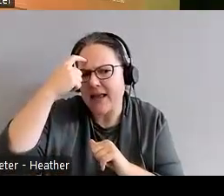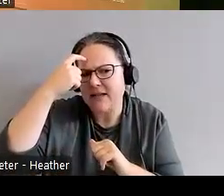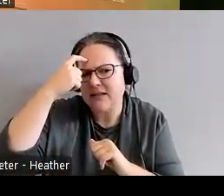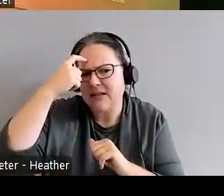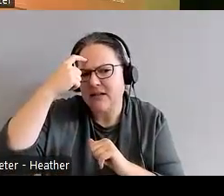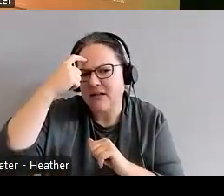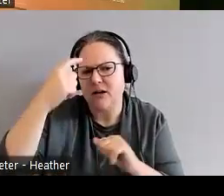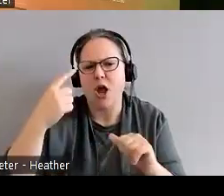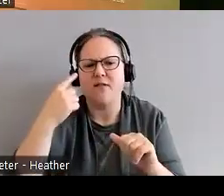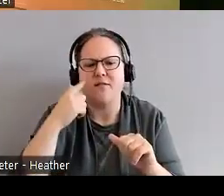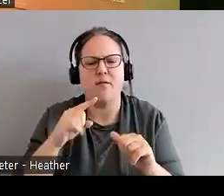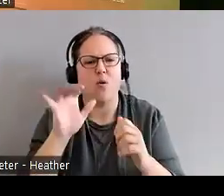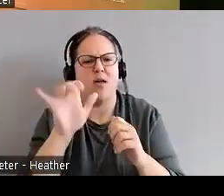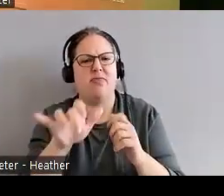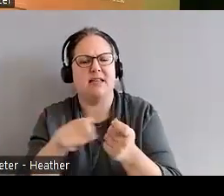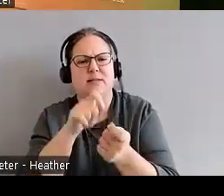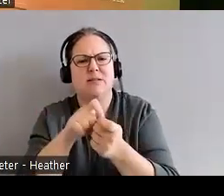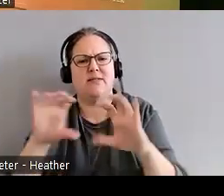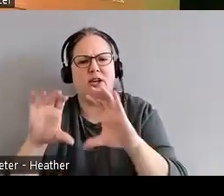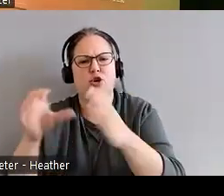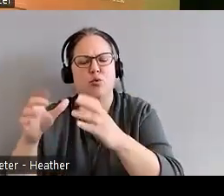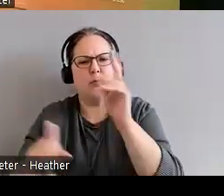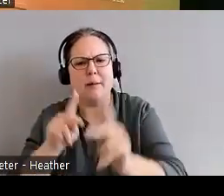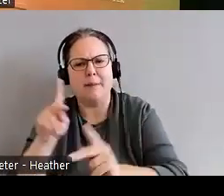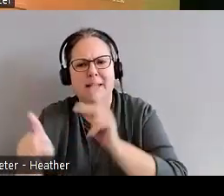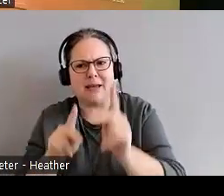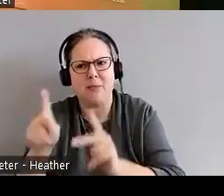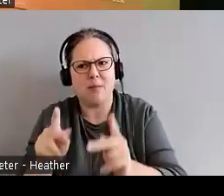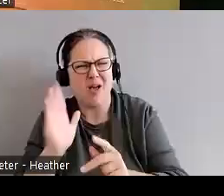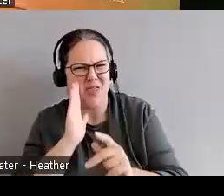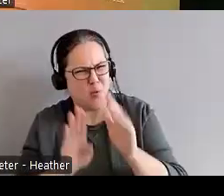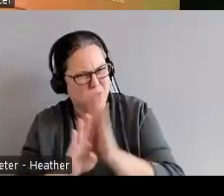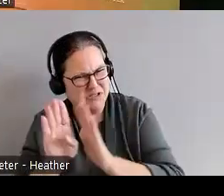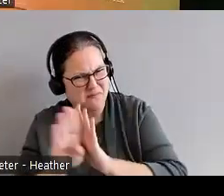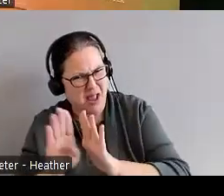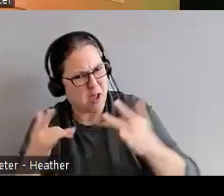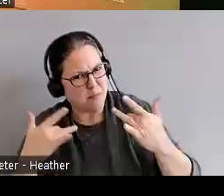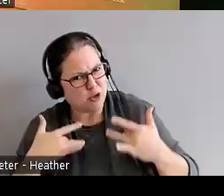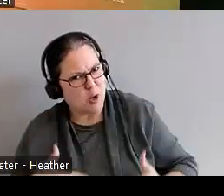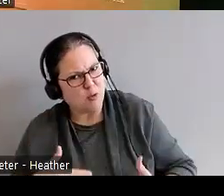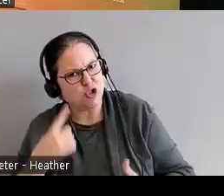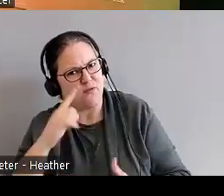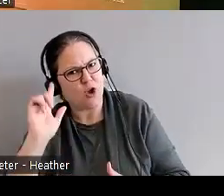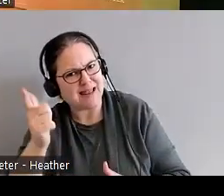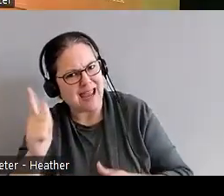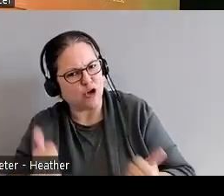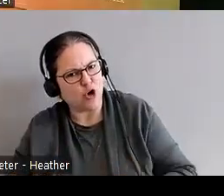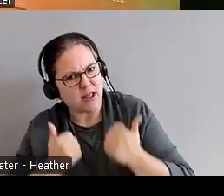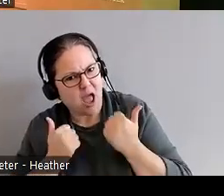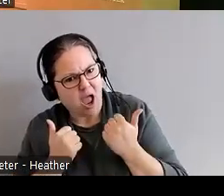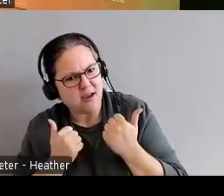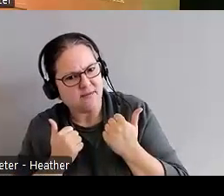for that particular group of people that develops depression in late life, that little bump there?